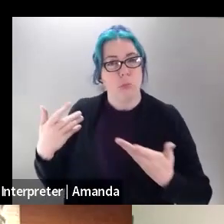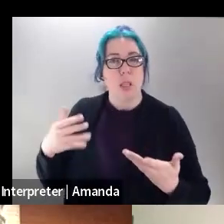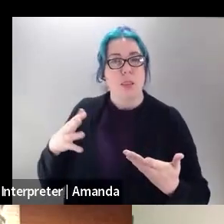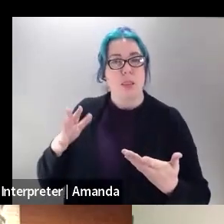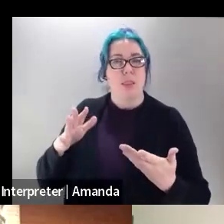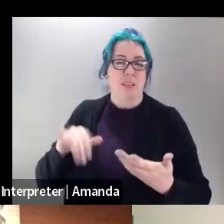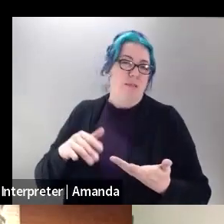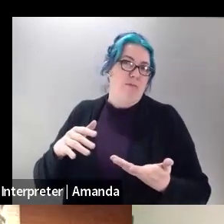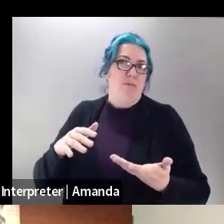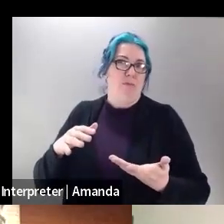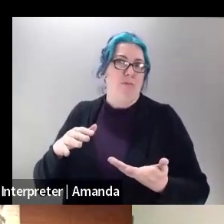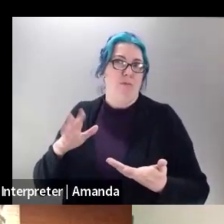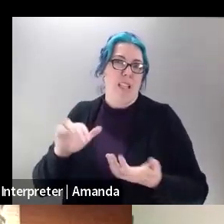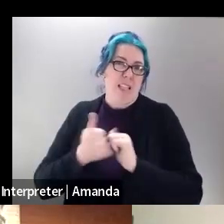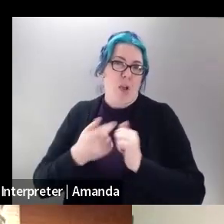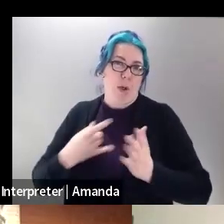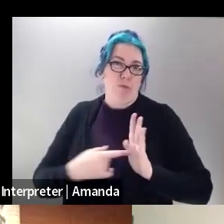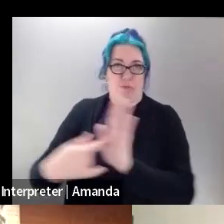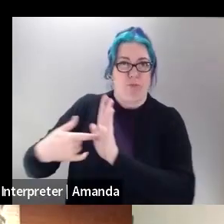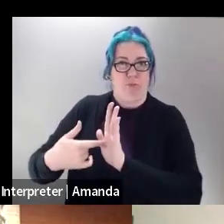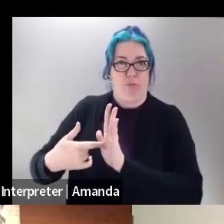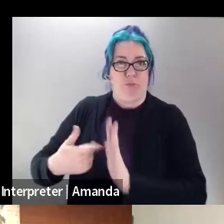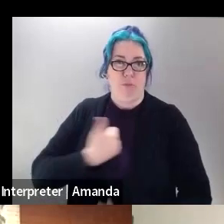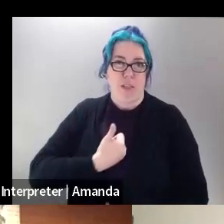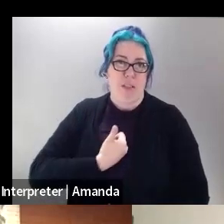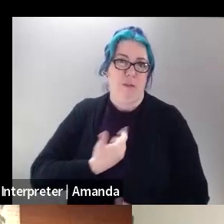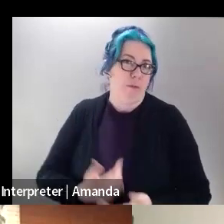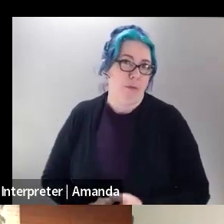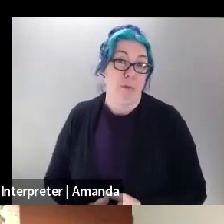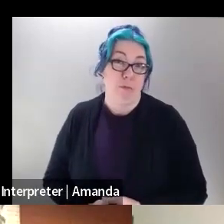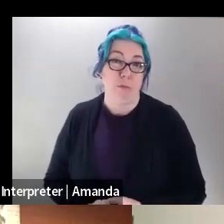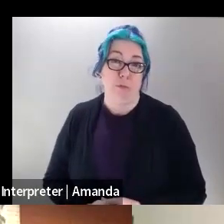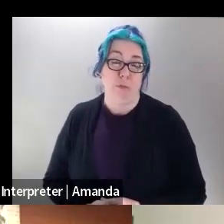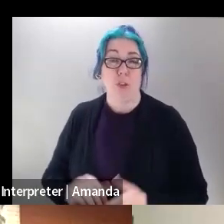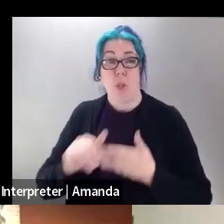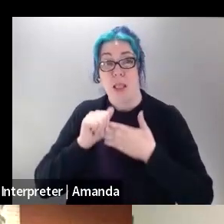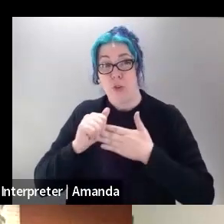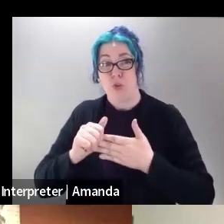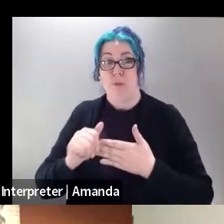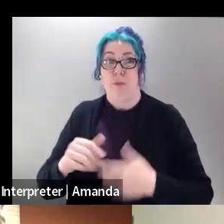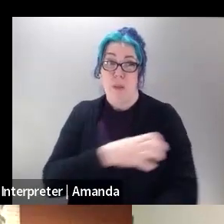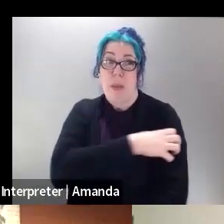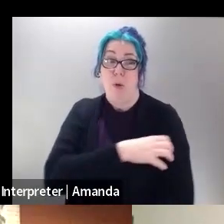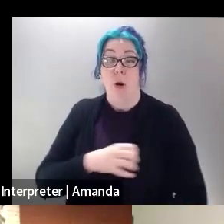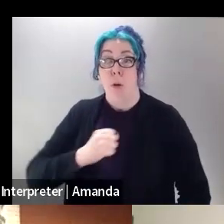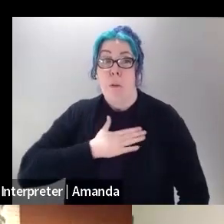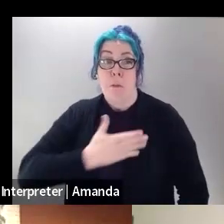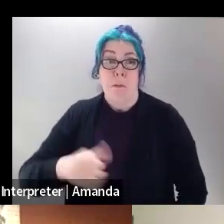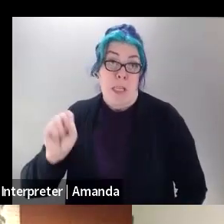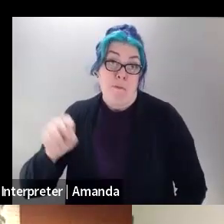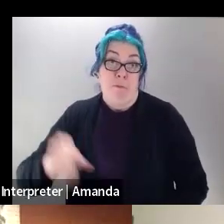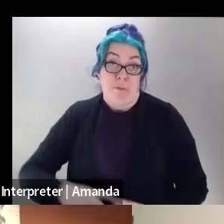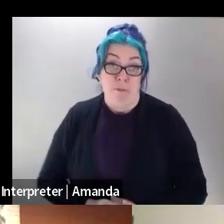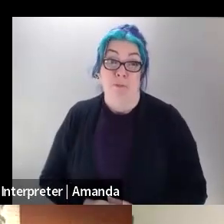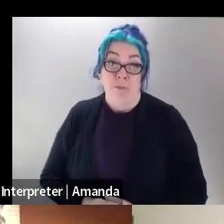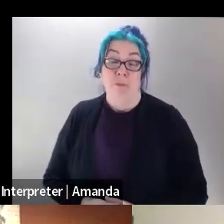have in my head. Like I will own up to the leadership in the room. And yeah,